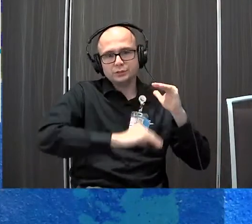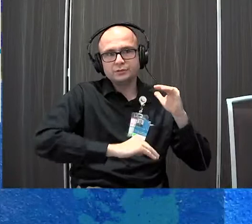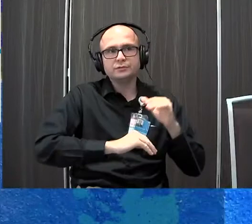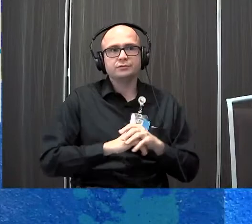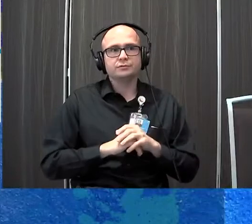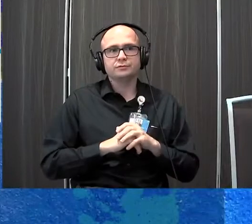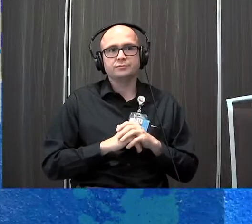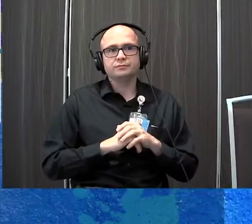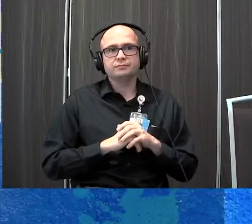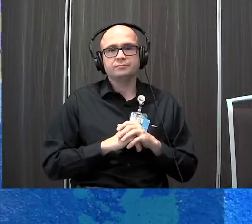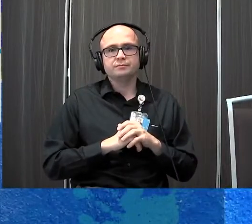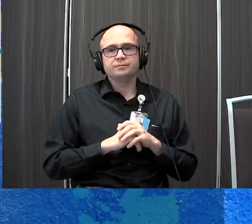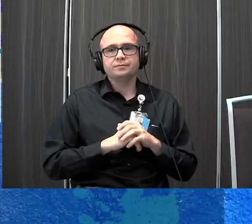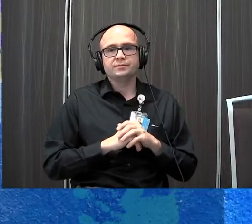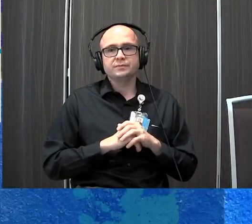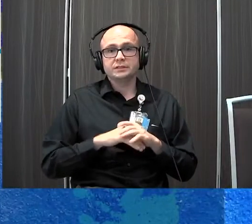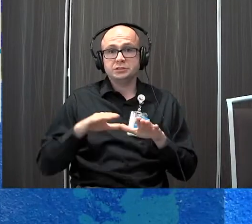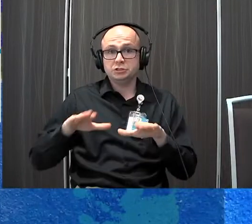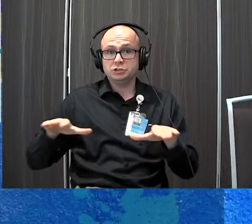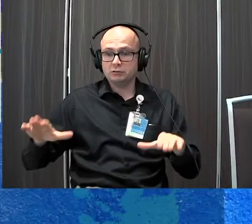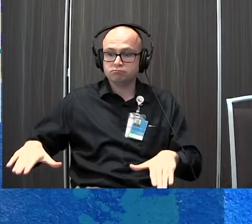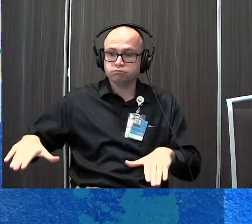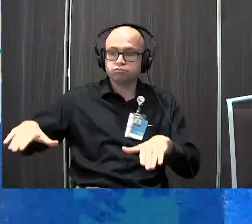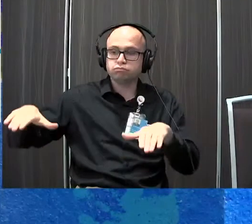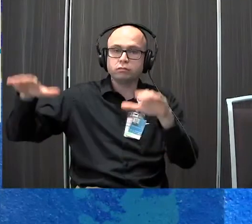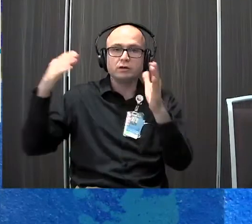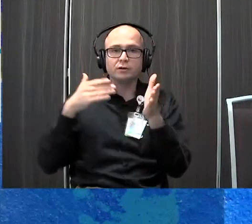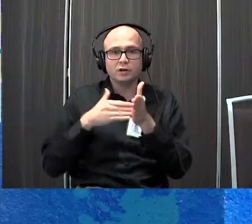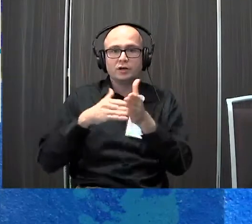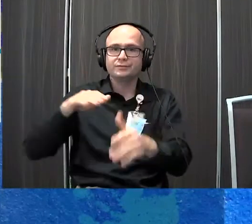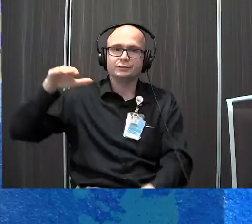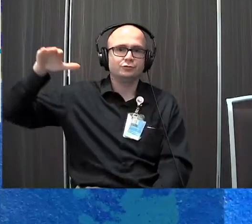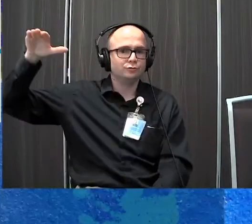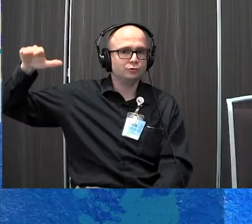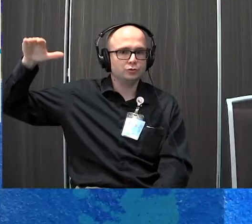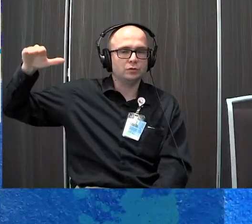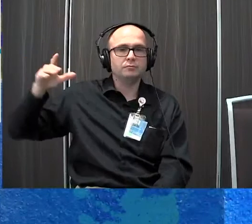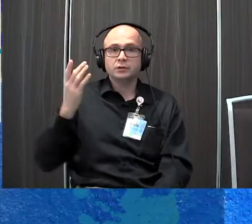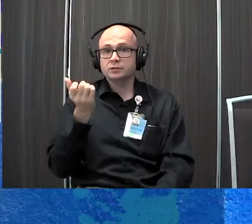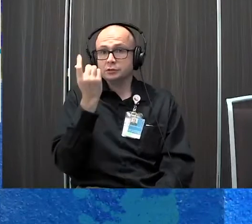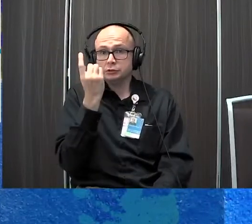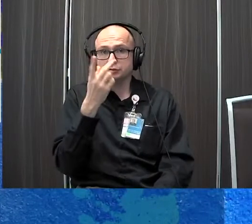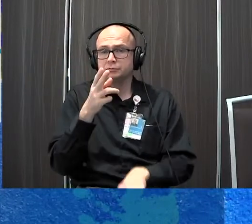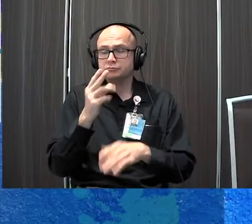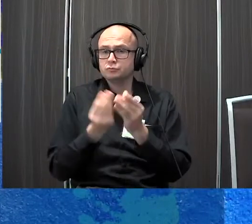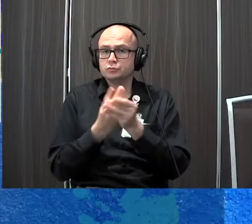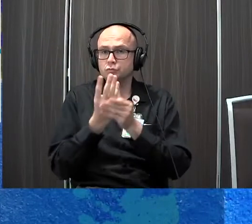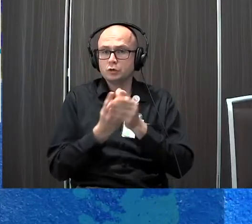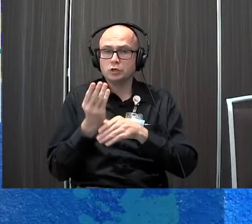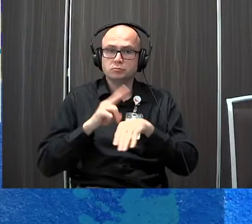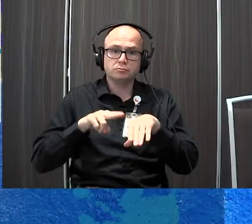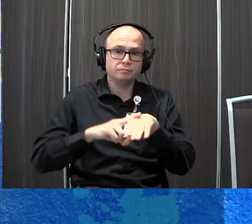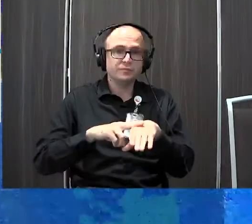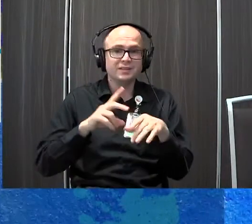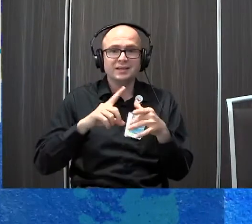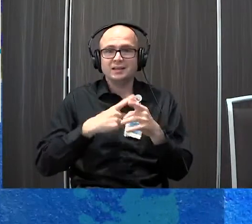chart. In childhood, often children may remain short, but may actually grow with a normal rate. And